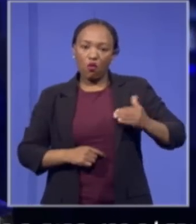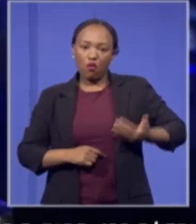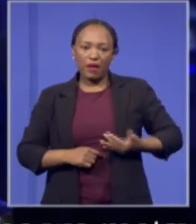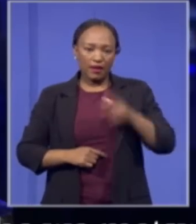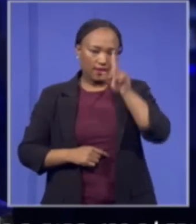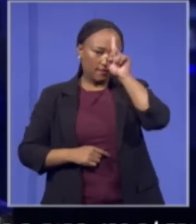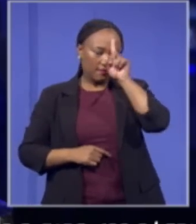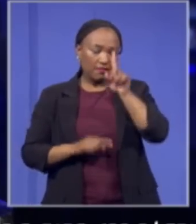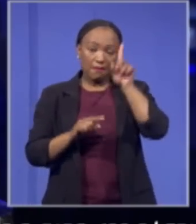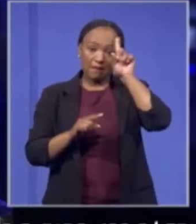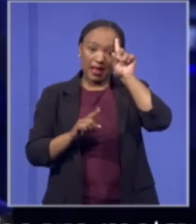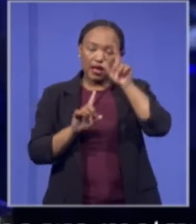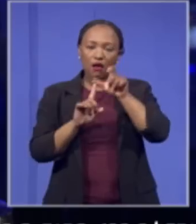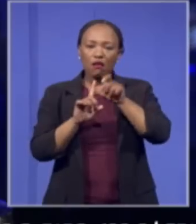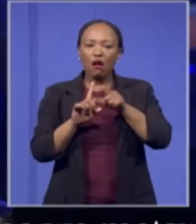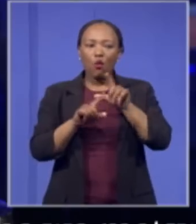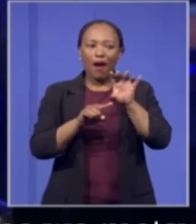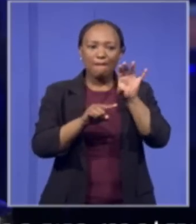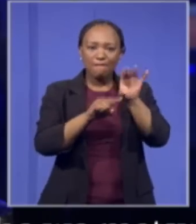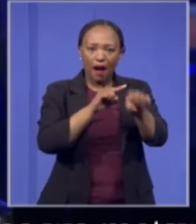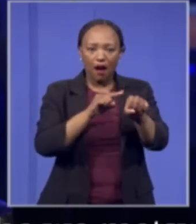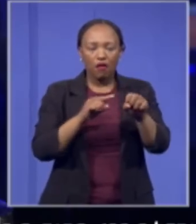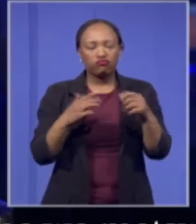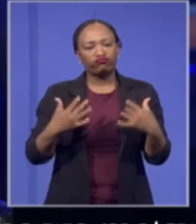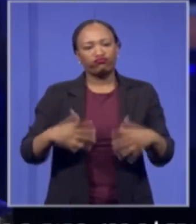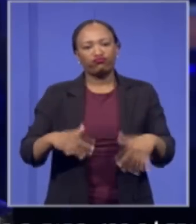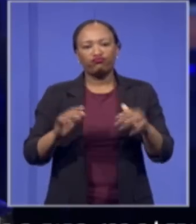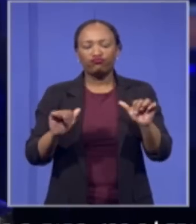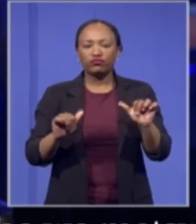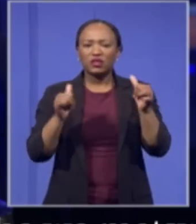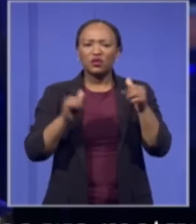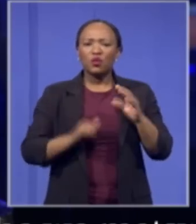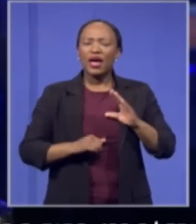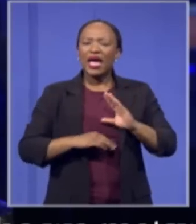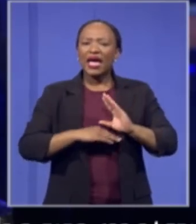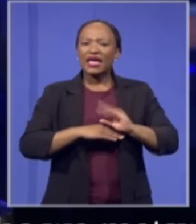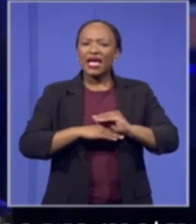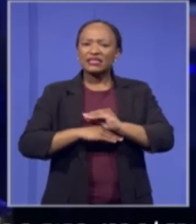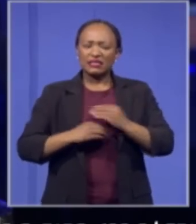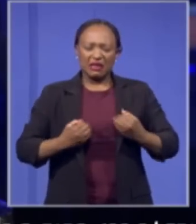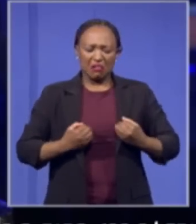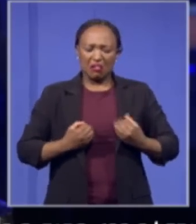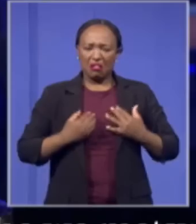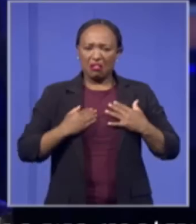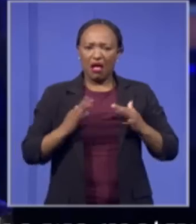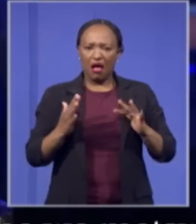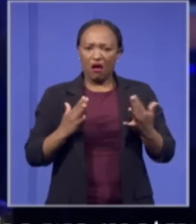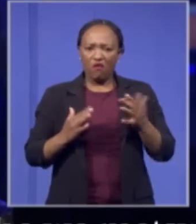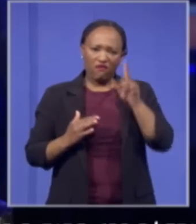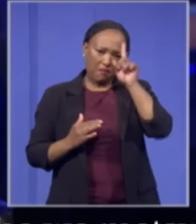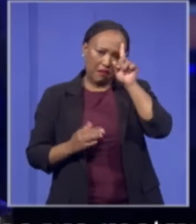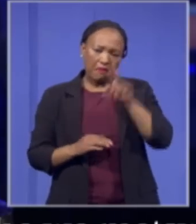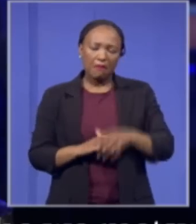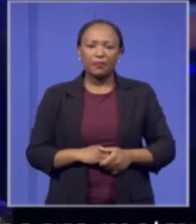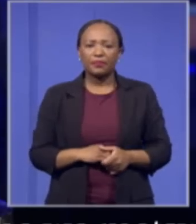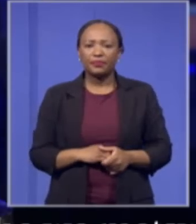leng katleho e kgolo ya ho utlwisisa hore bohloko bona bonama jwang setjhabeng sa Maafrika.